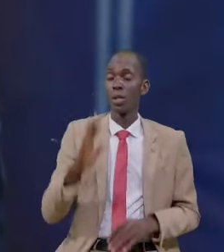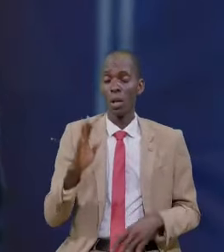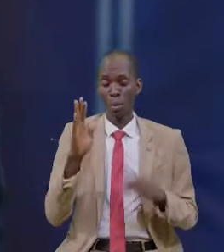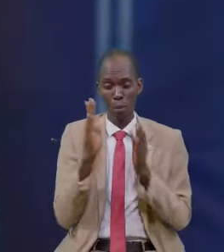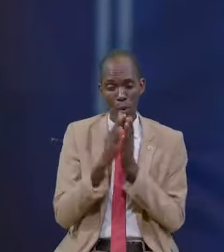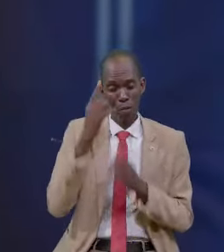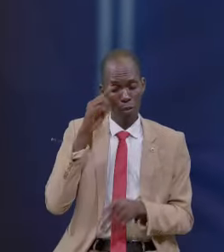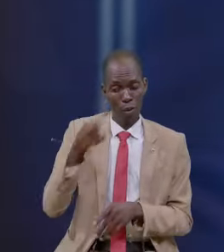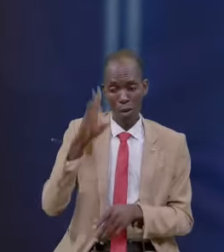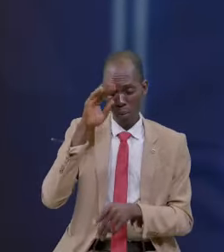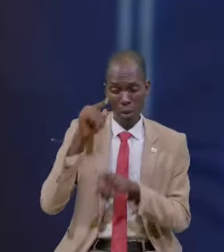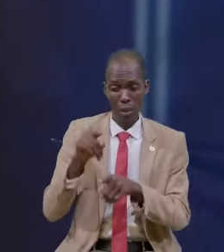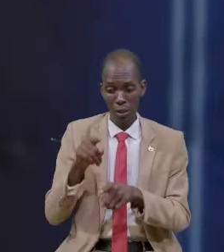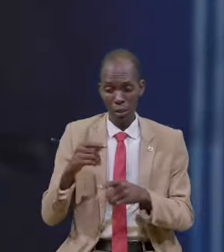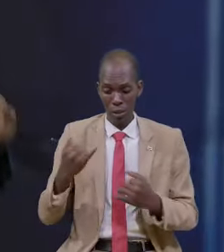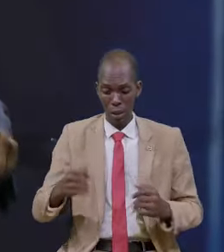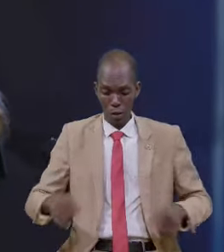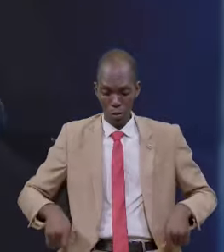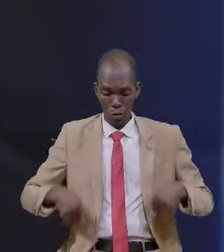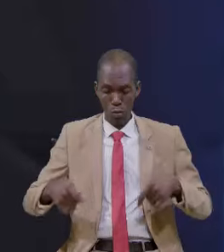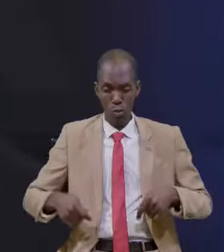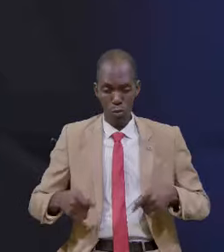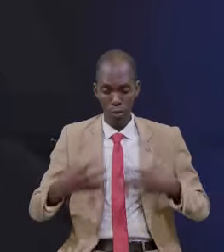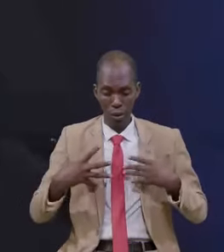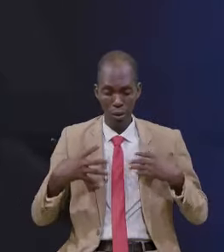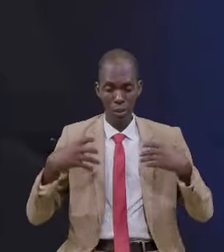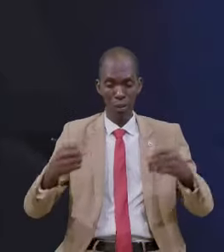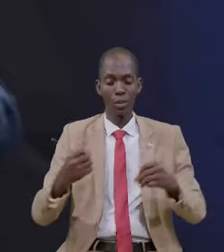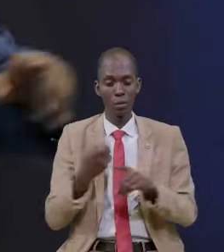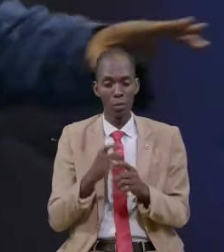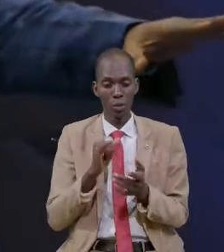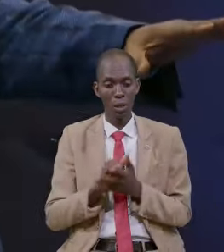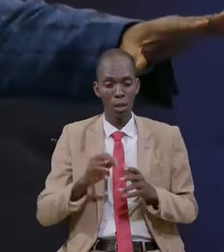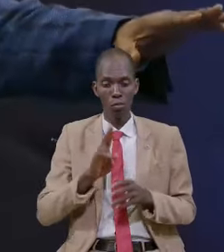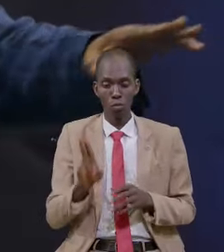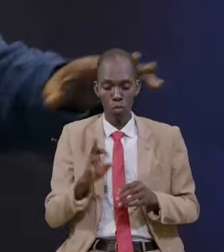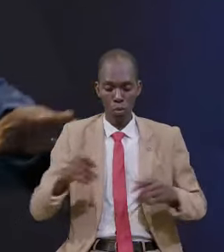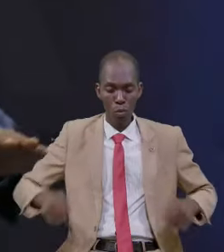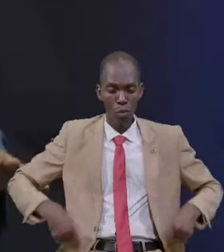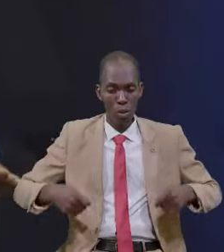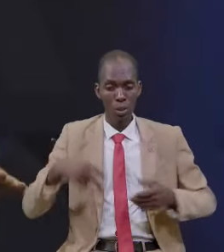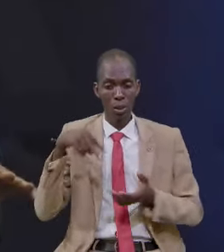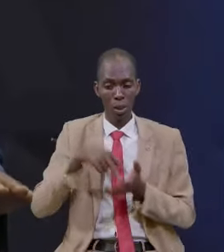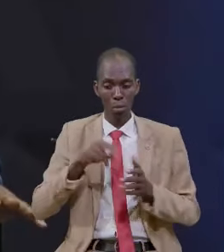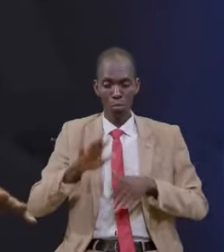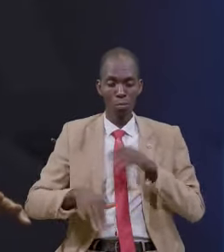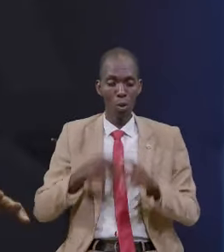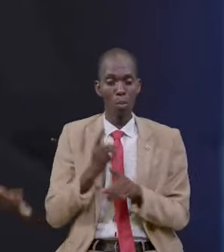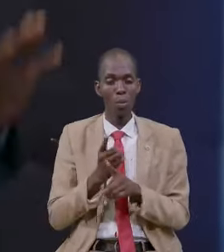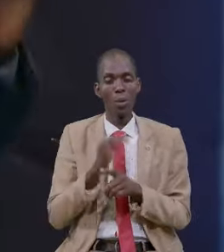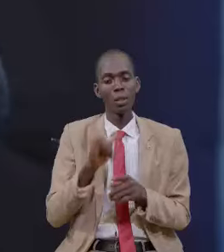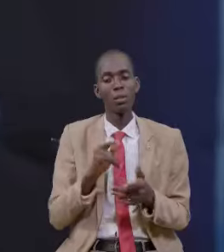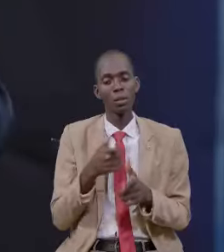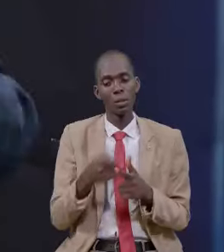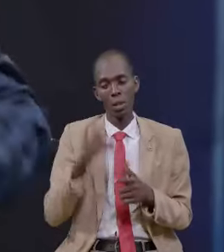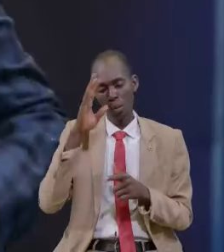got well, he will lose what he had been gaining from that paralysis.